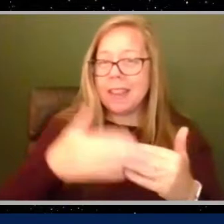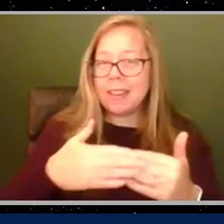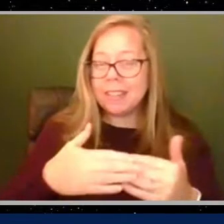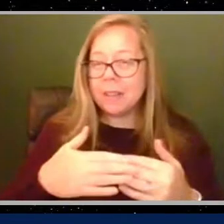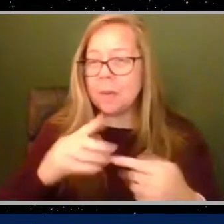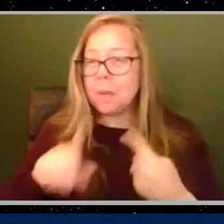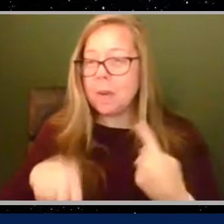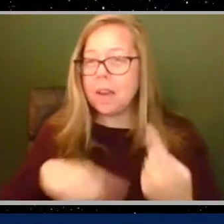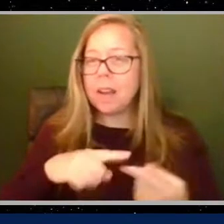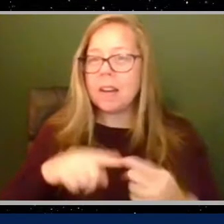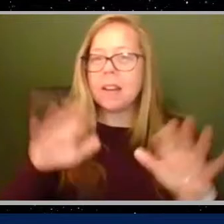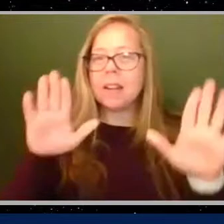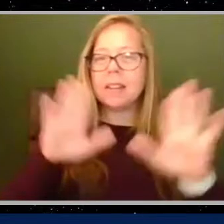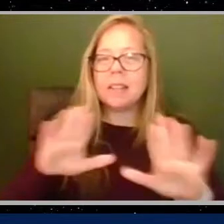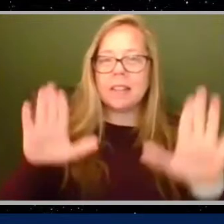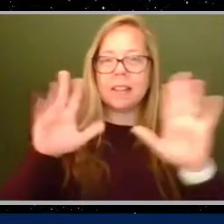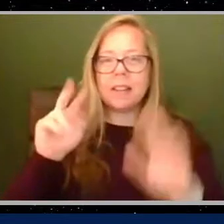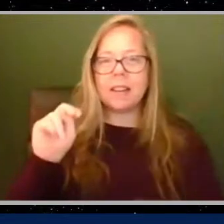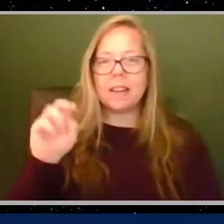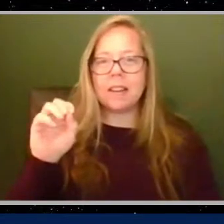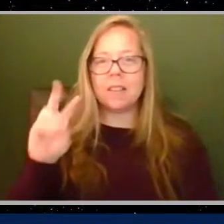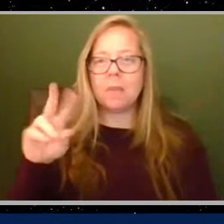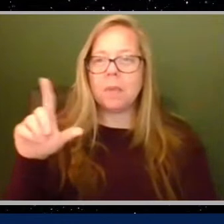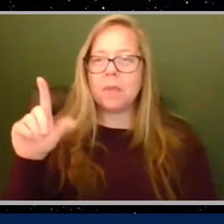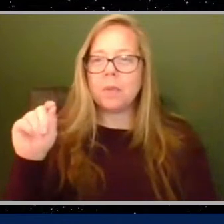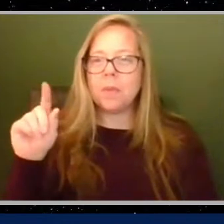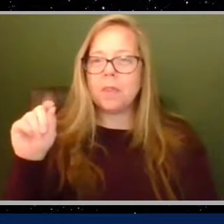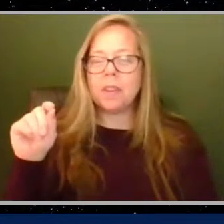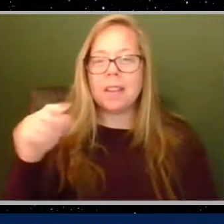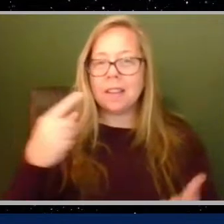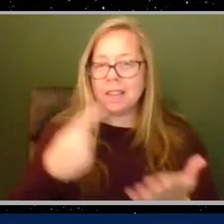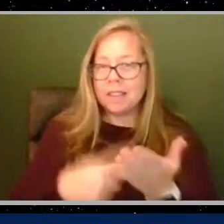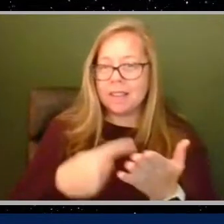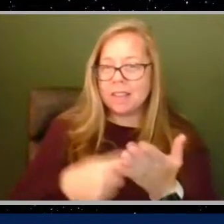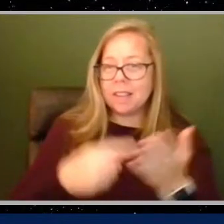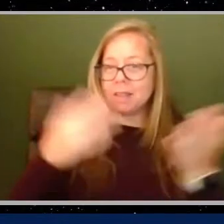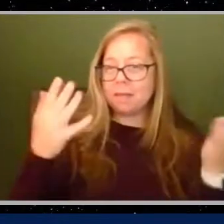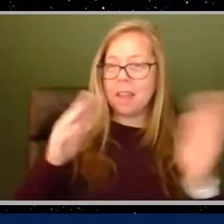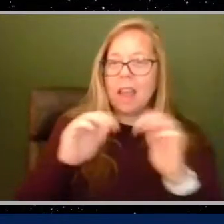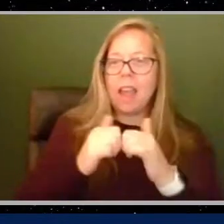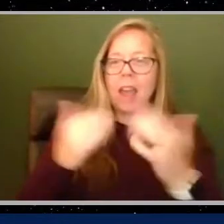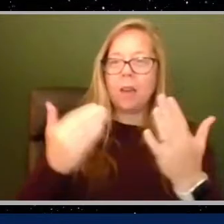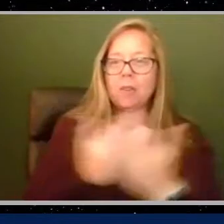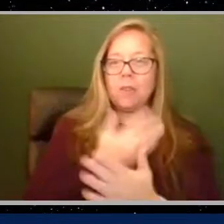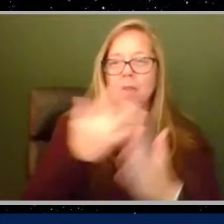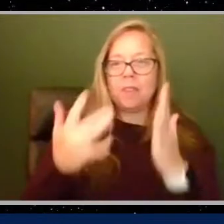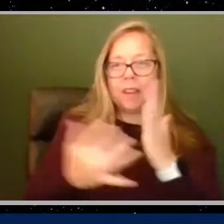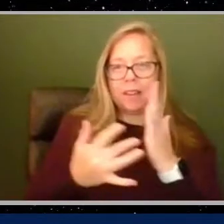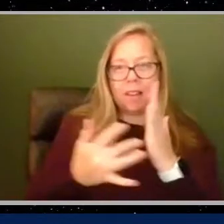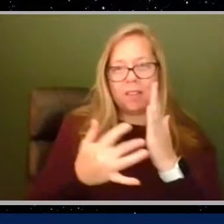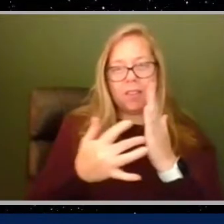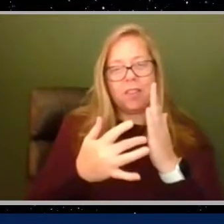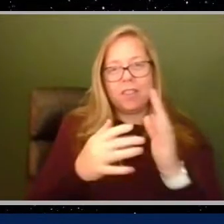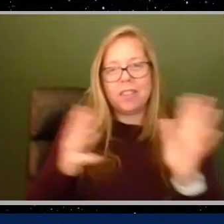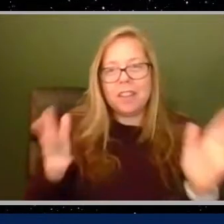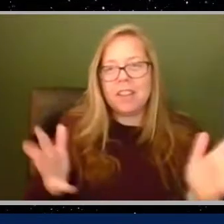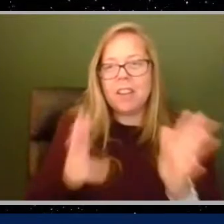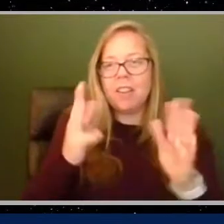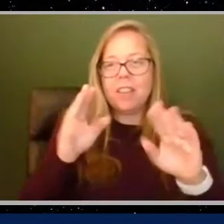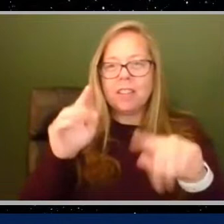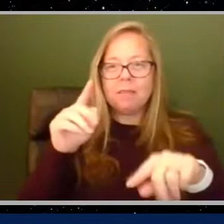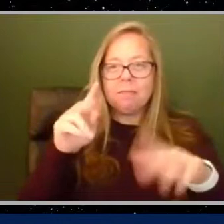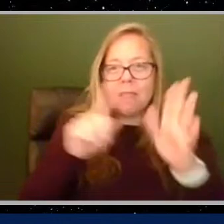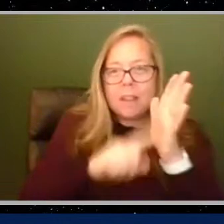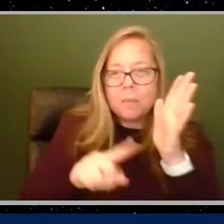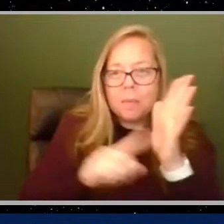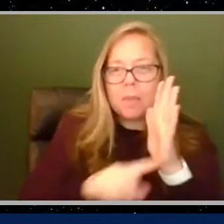be Sunday, November 20th, and we're going to be talking about how new technology is driving exploration to the moon, Mars, and beyond. And I just